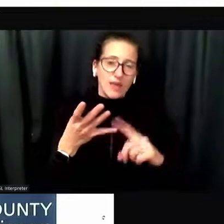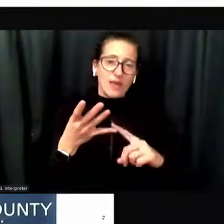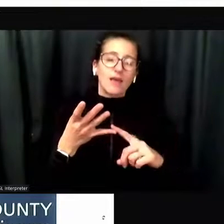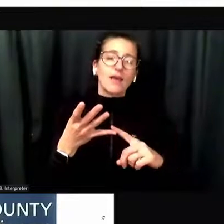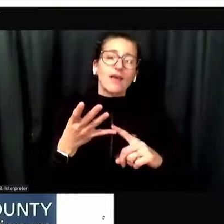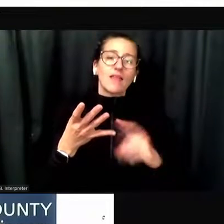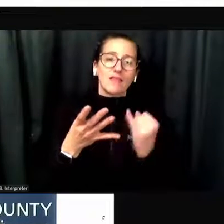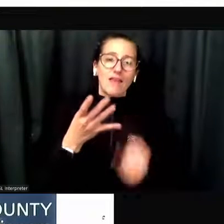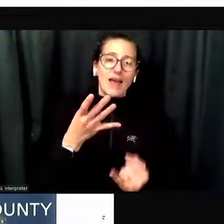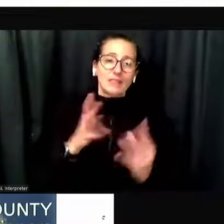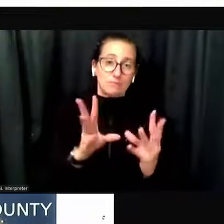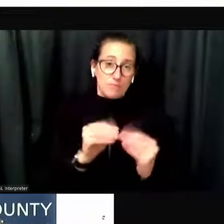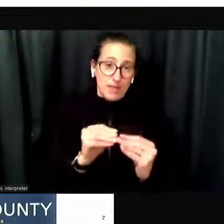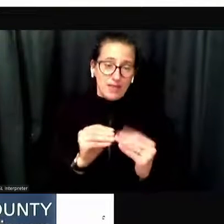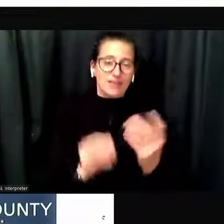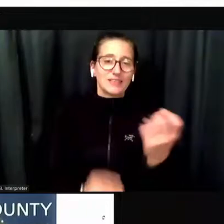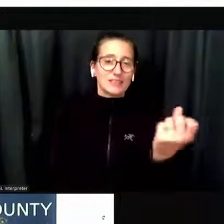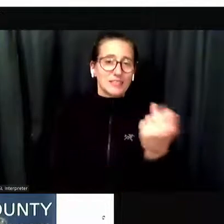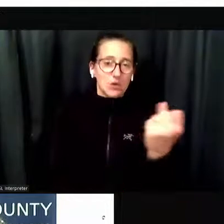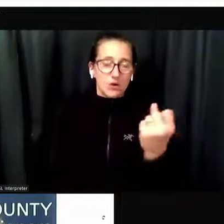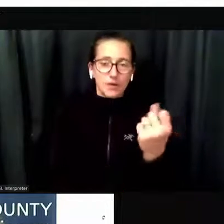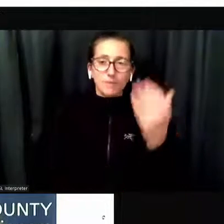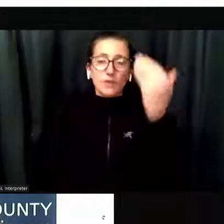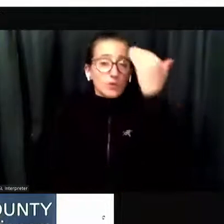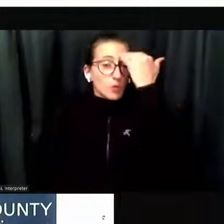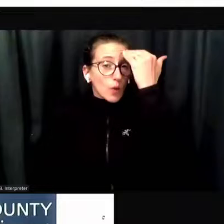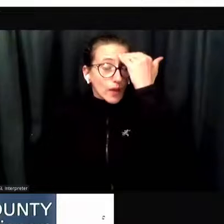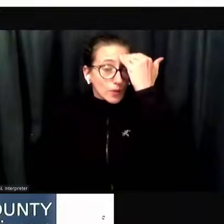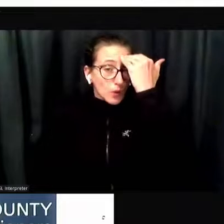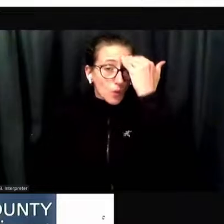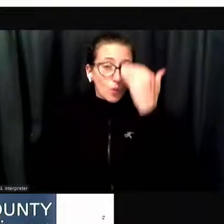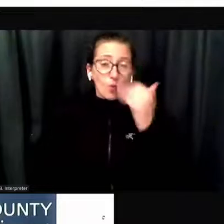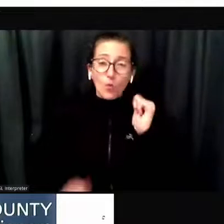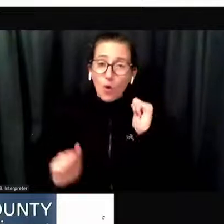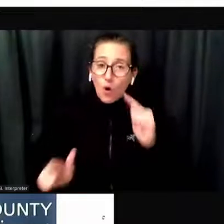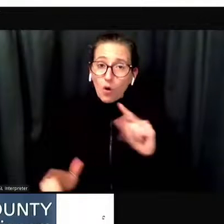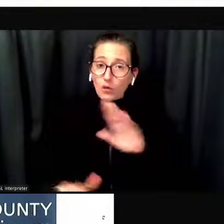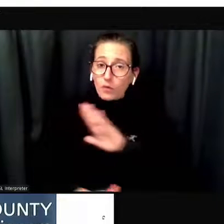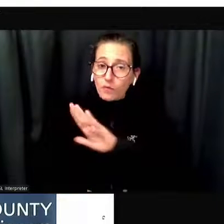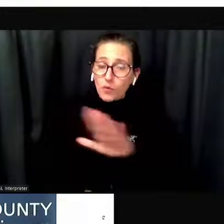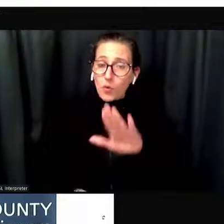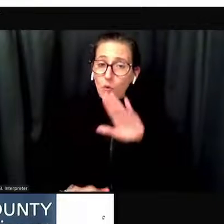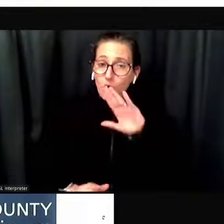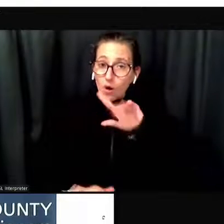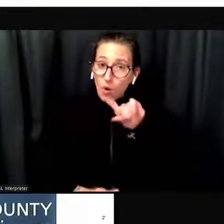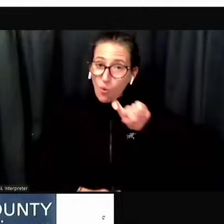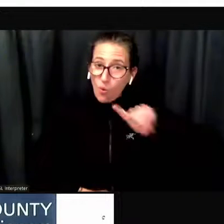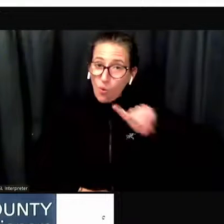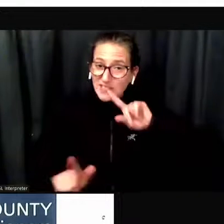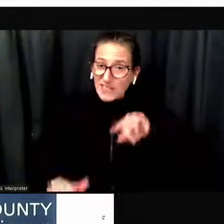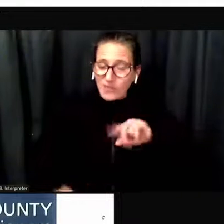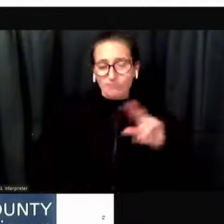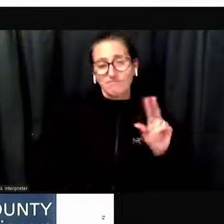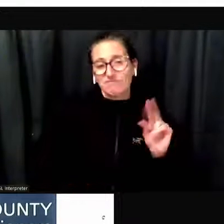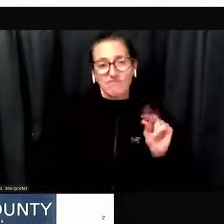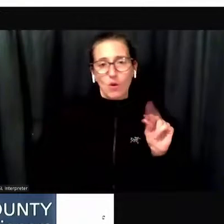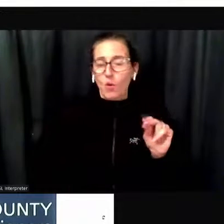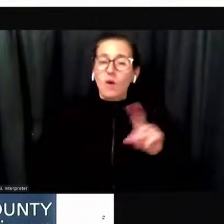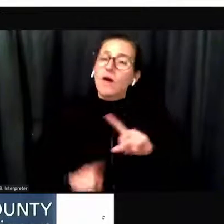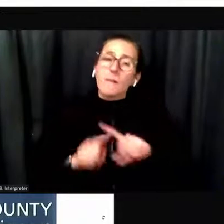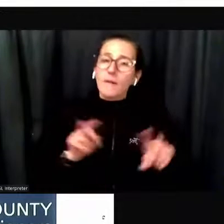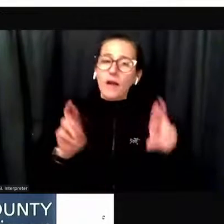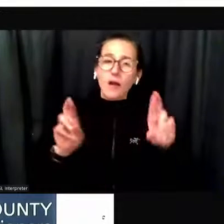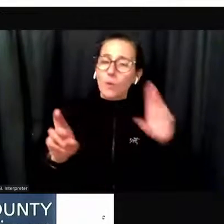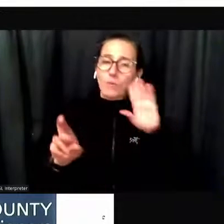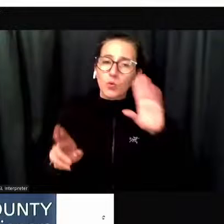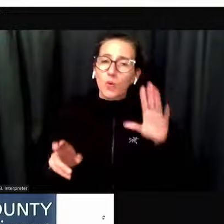all of their questions answered, but what I do hope is that you continue to follow up with Jack Leung, with your